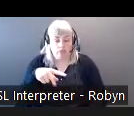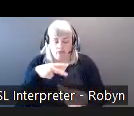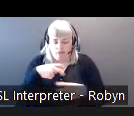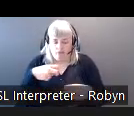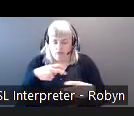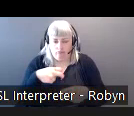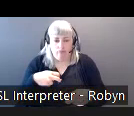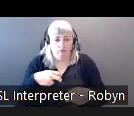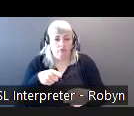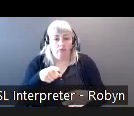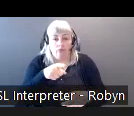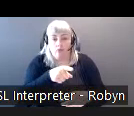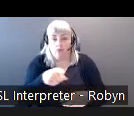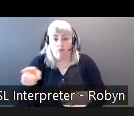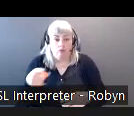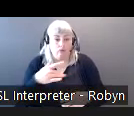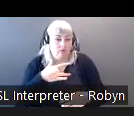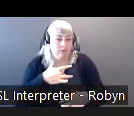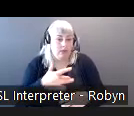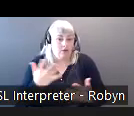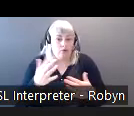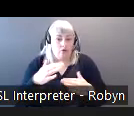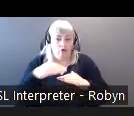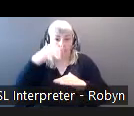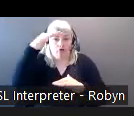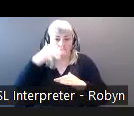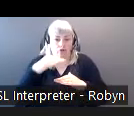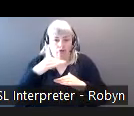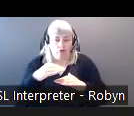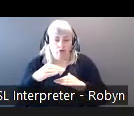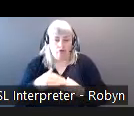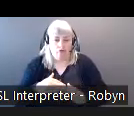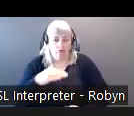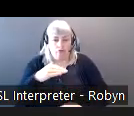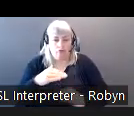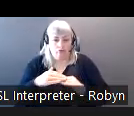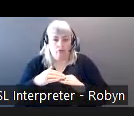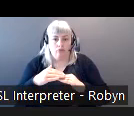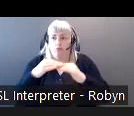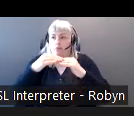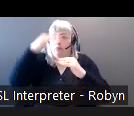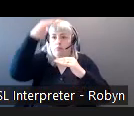where do you tend to go when you are out of your window?